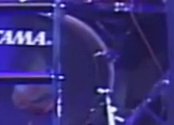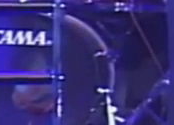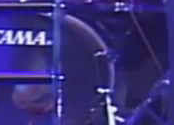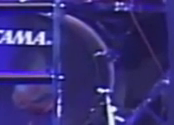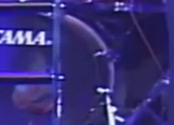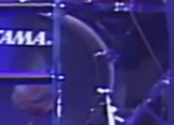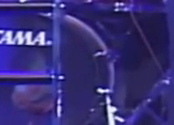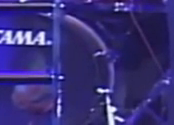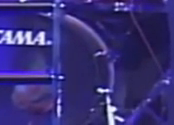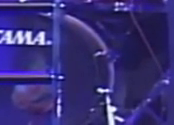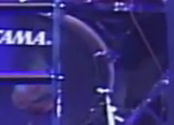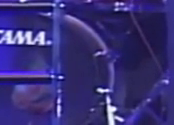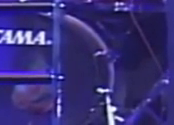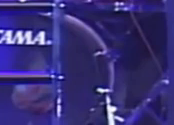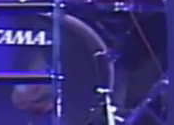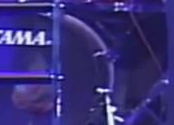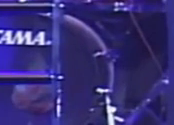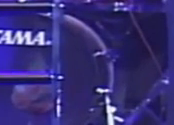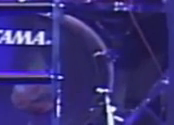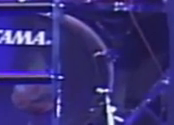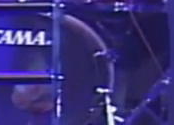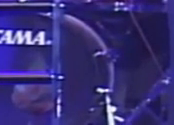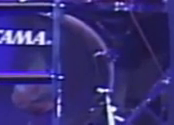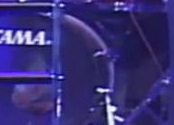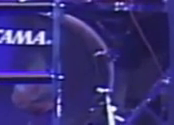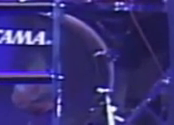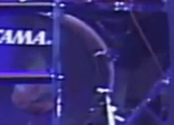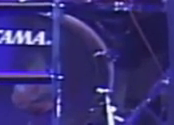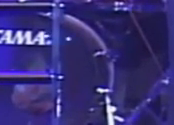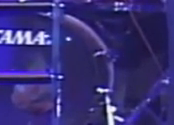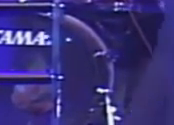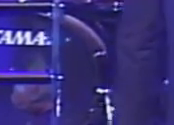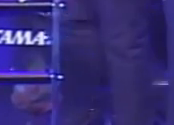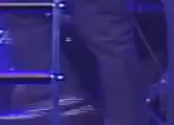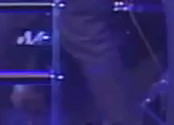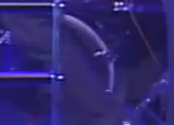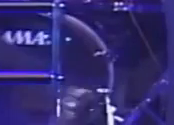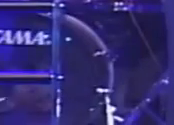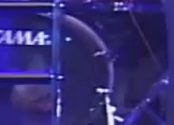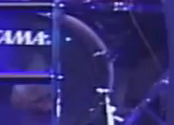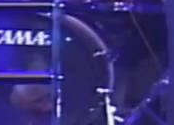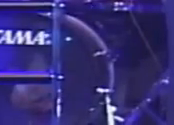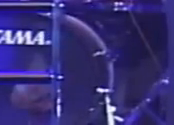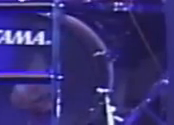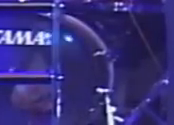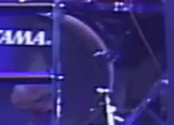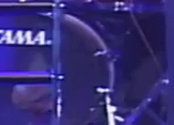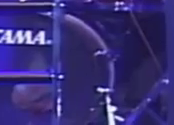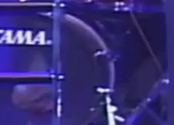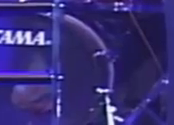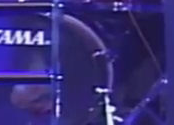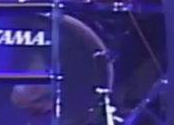entering my heart and setting me free in the name of Jesus. Amen. Amen.